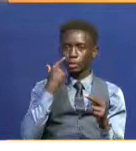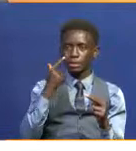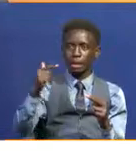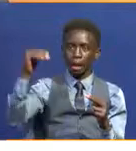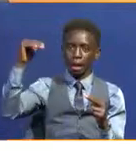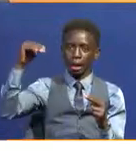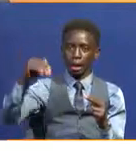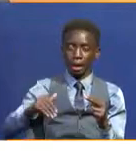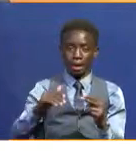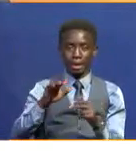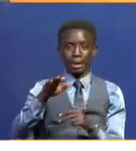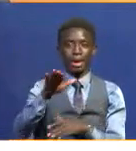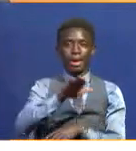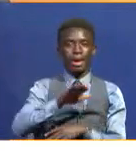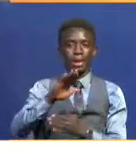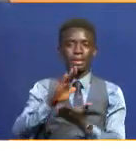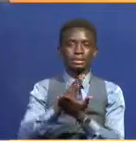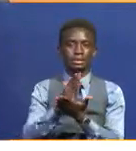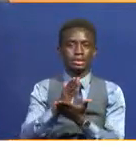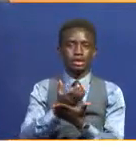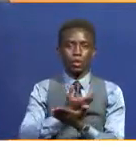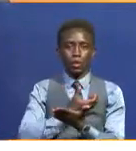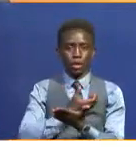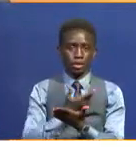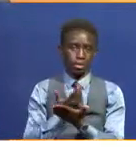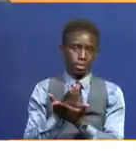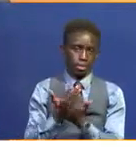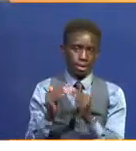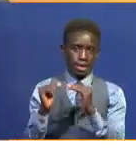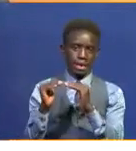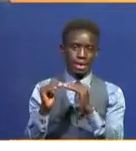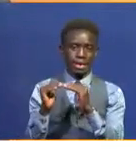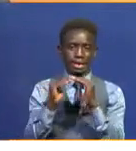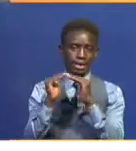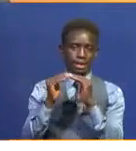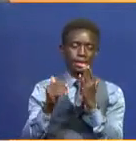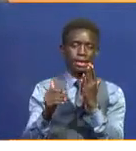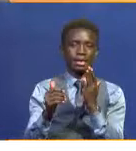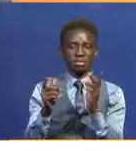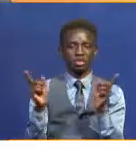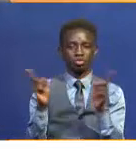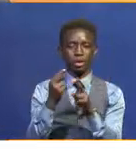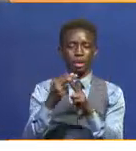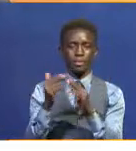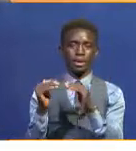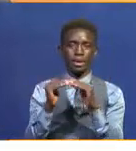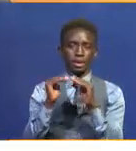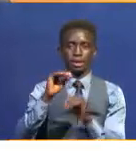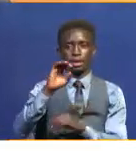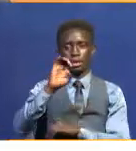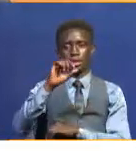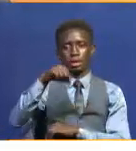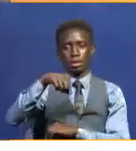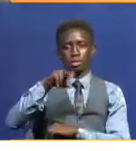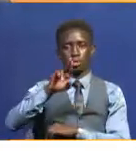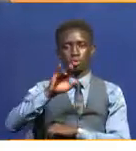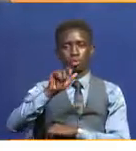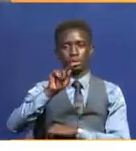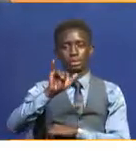macro environment will affect equity performance. Then also there's now company-specific